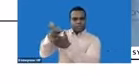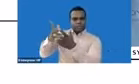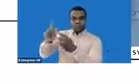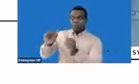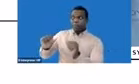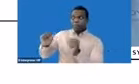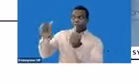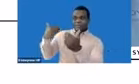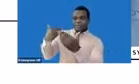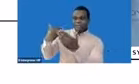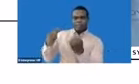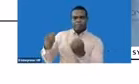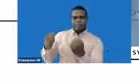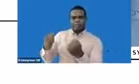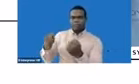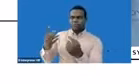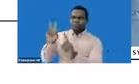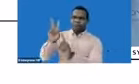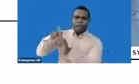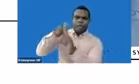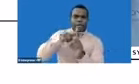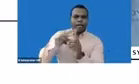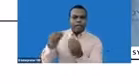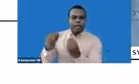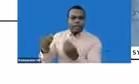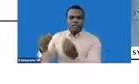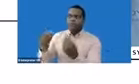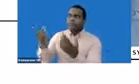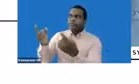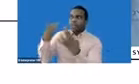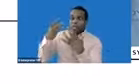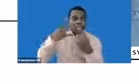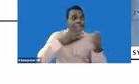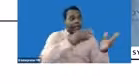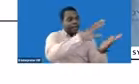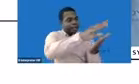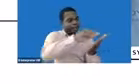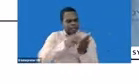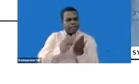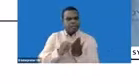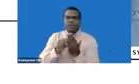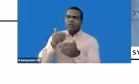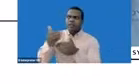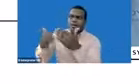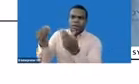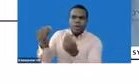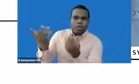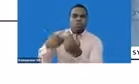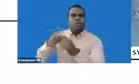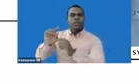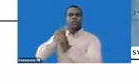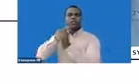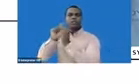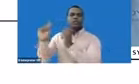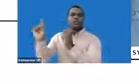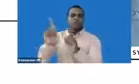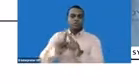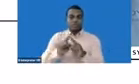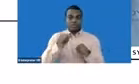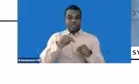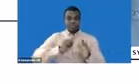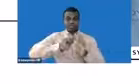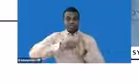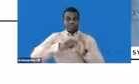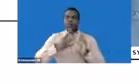then we summarize or synthesize these two aspects and create a curriculum